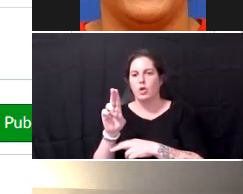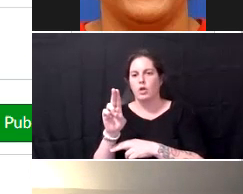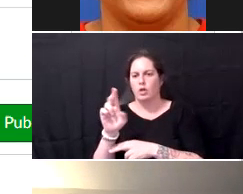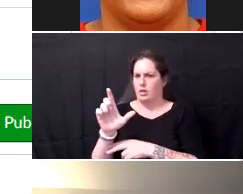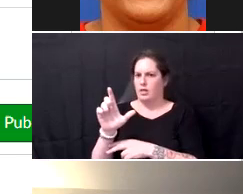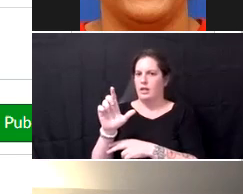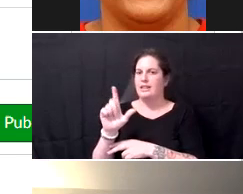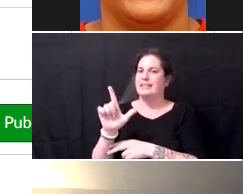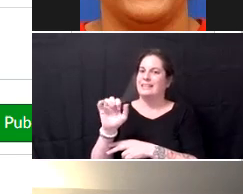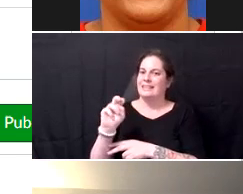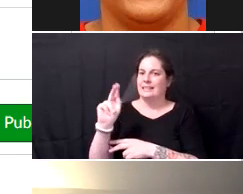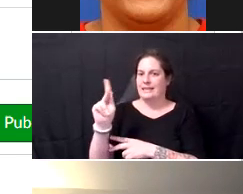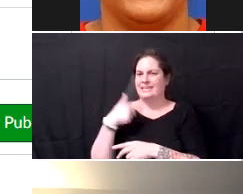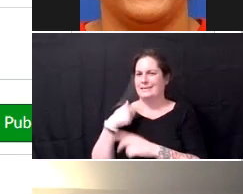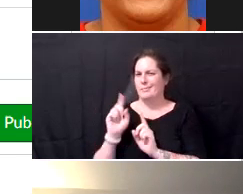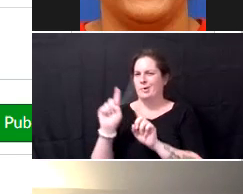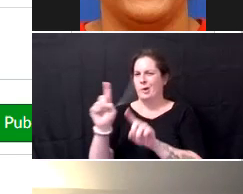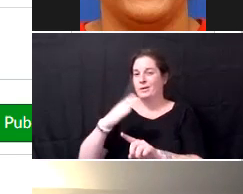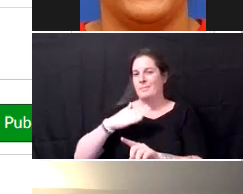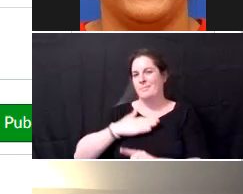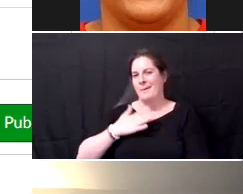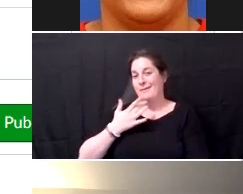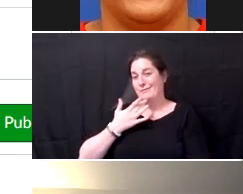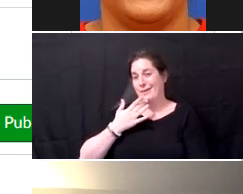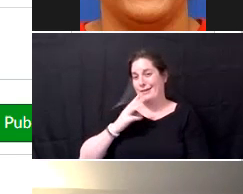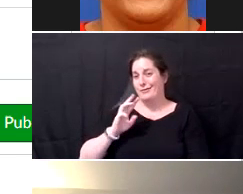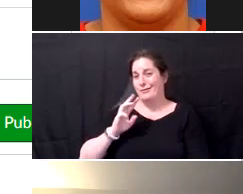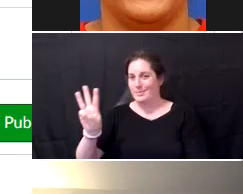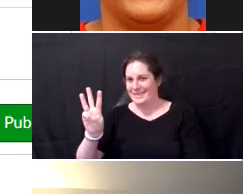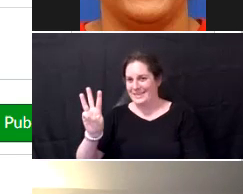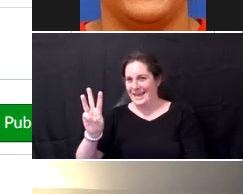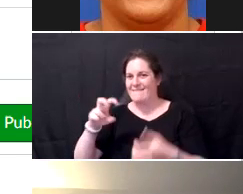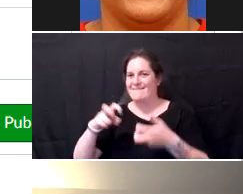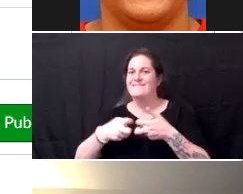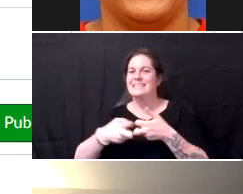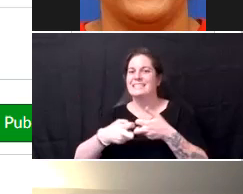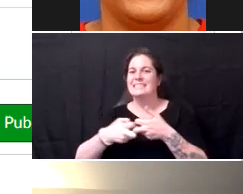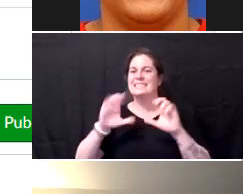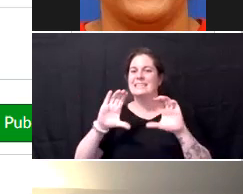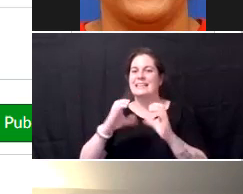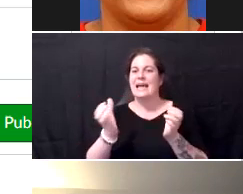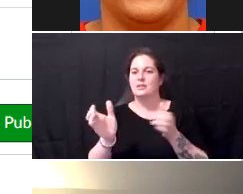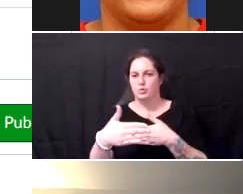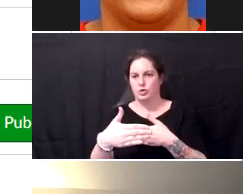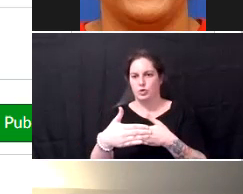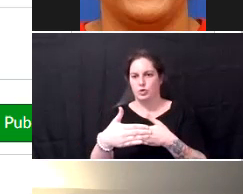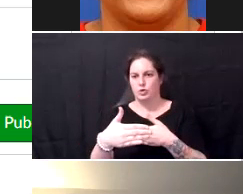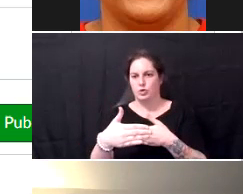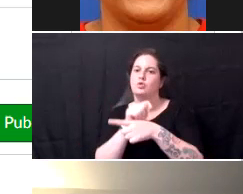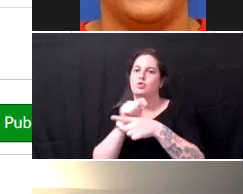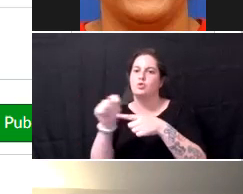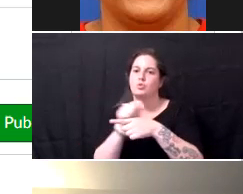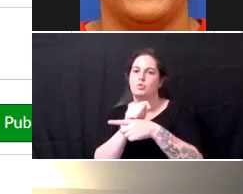old faithful websites, as I call it, the Phsc Classroom. It's a tutorial site. So I said,